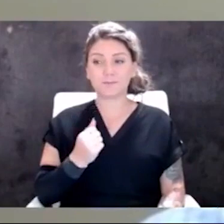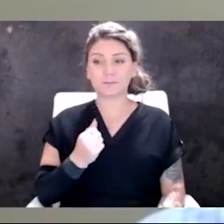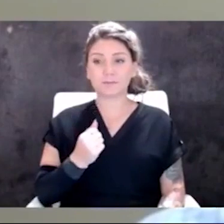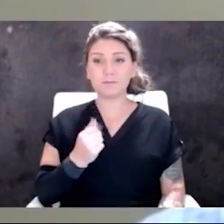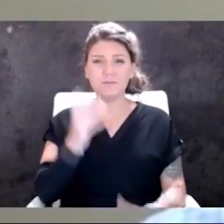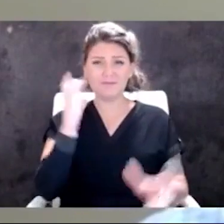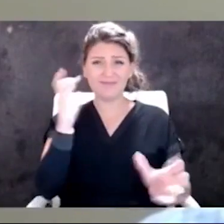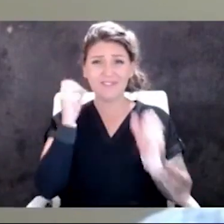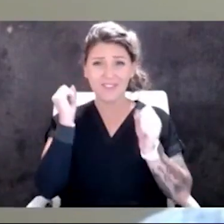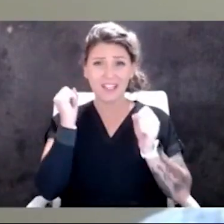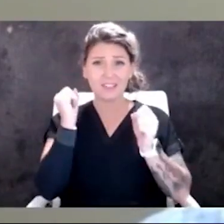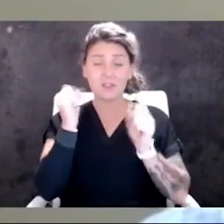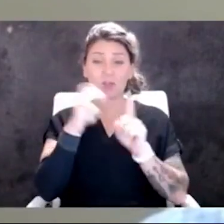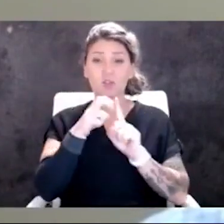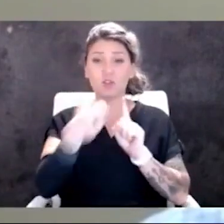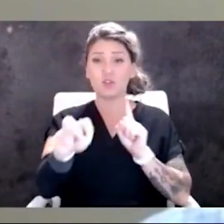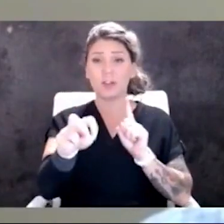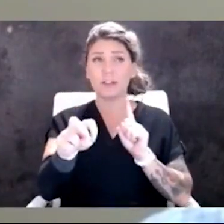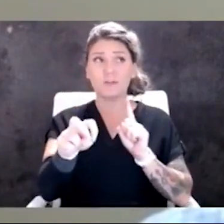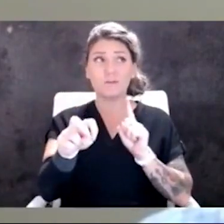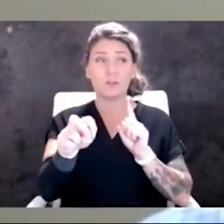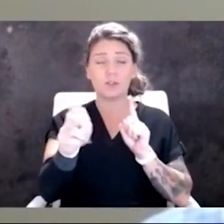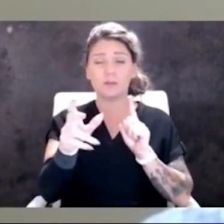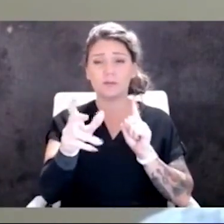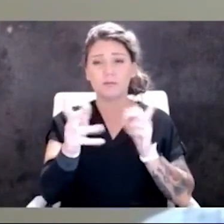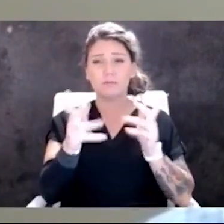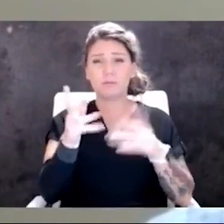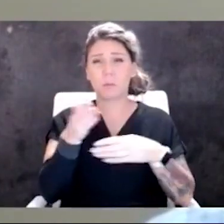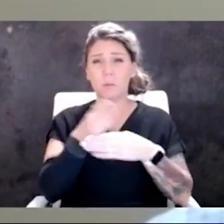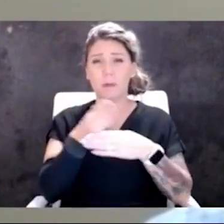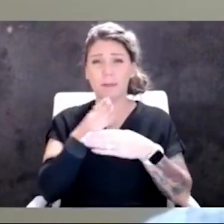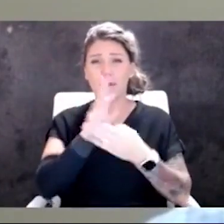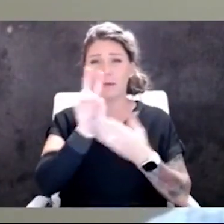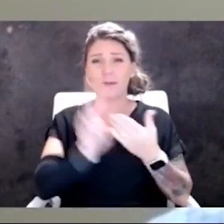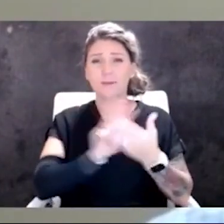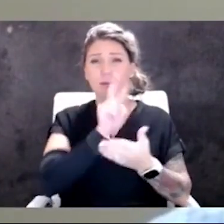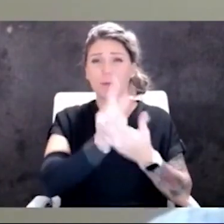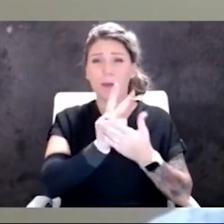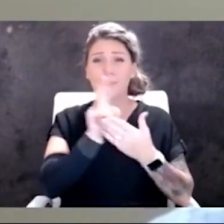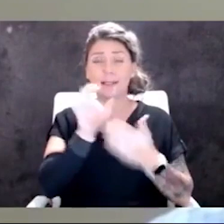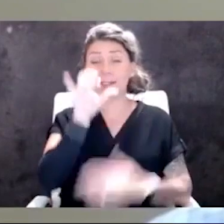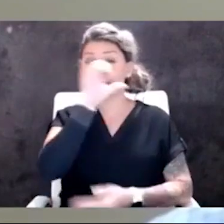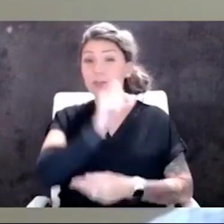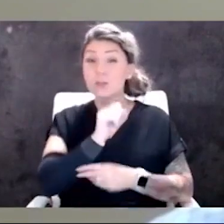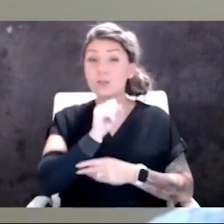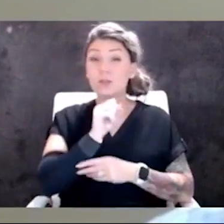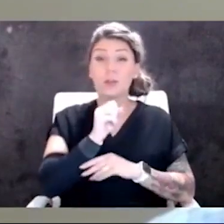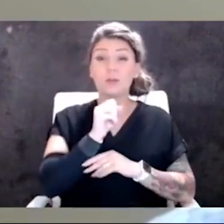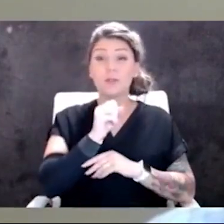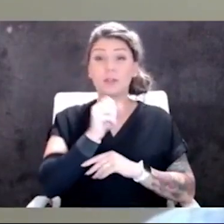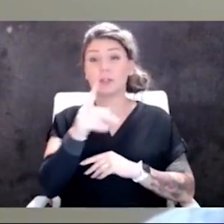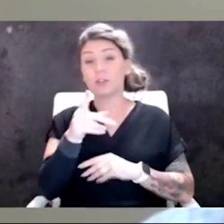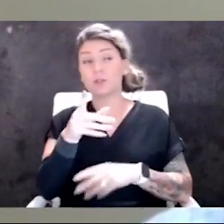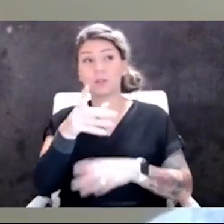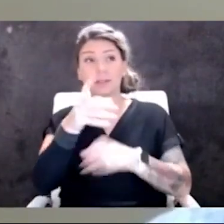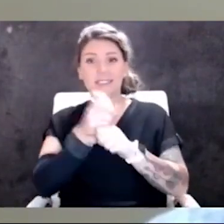that a transfer is secured is within 2 hours, and that's assuming that you get the right higher level of care